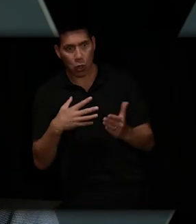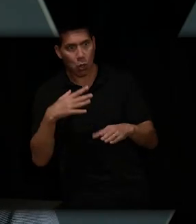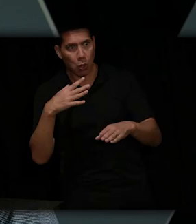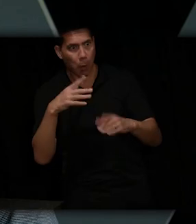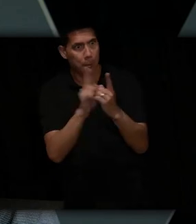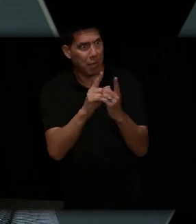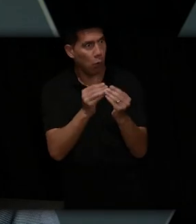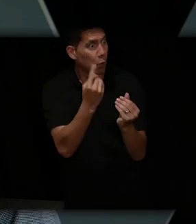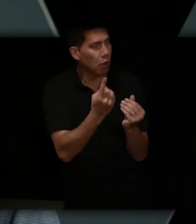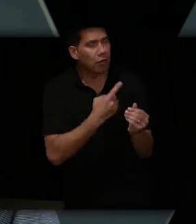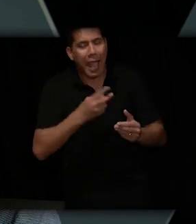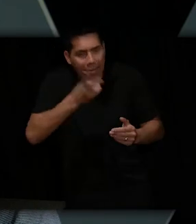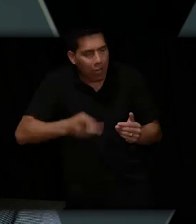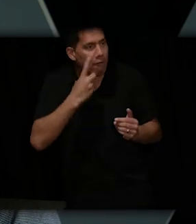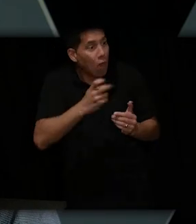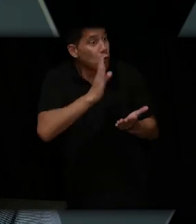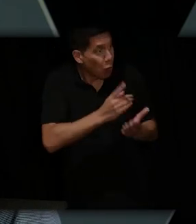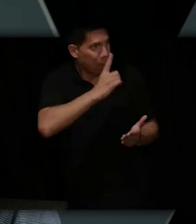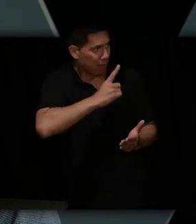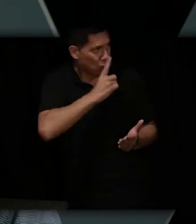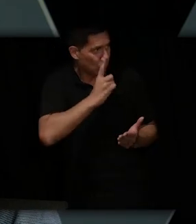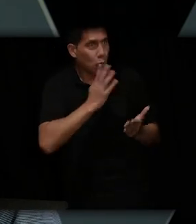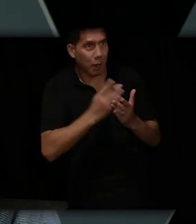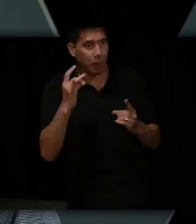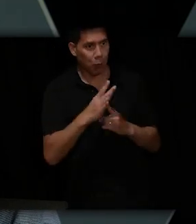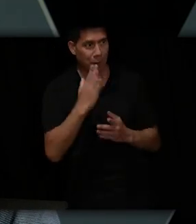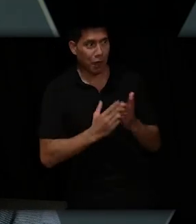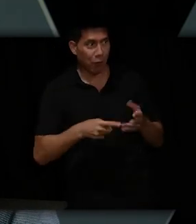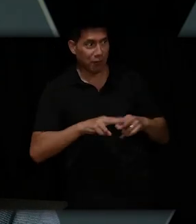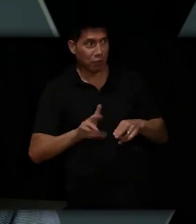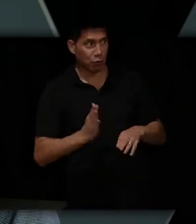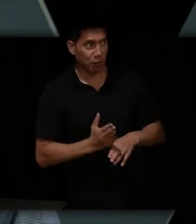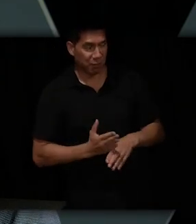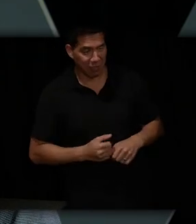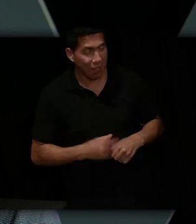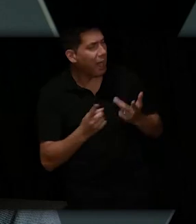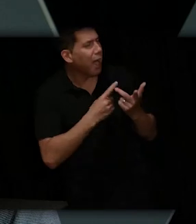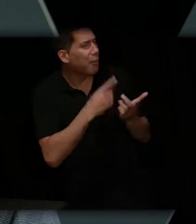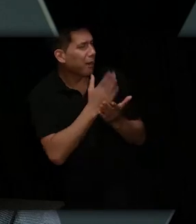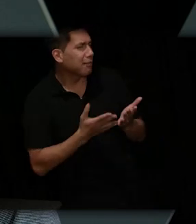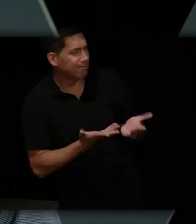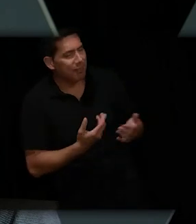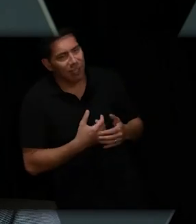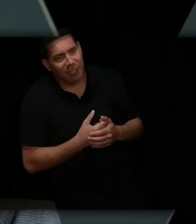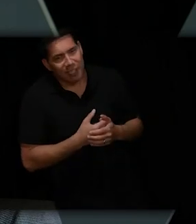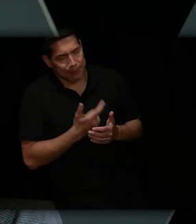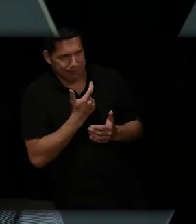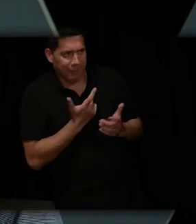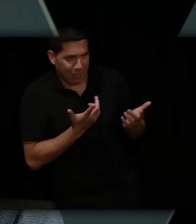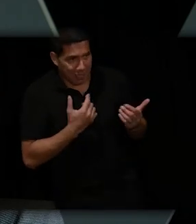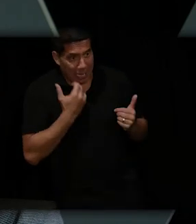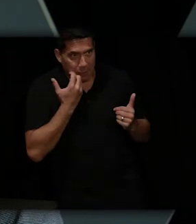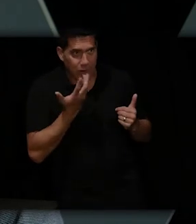people was a big part of the job. And then the other part was I had to, for every single, it was the